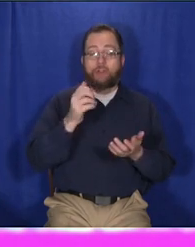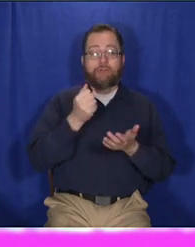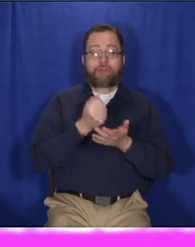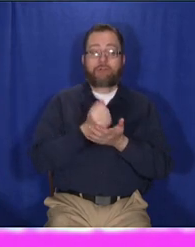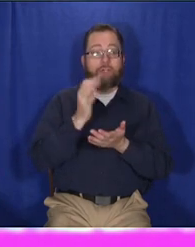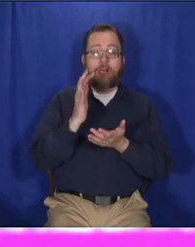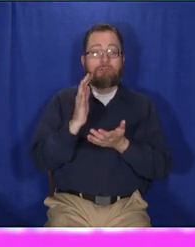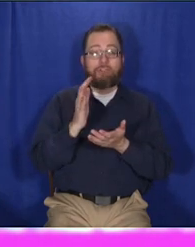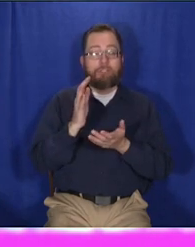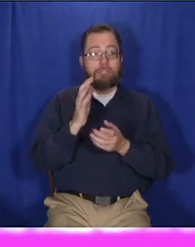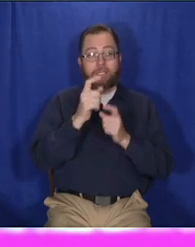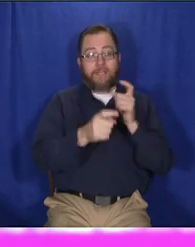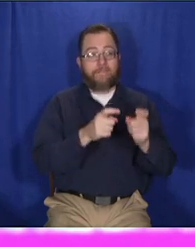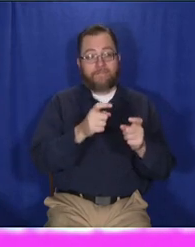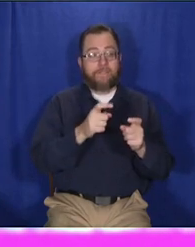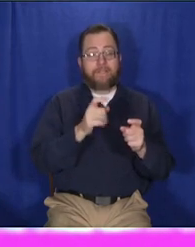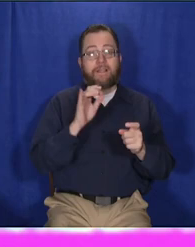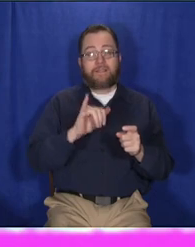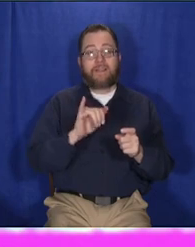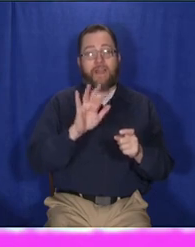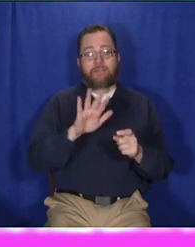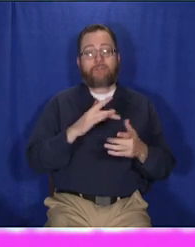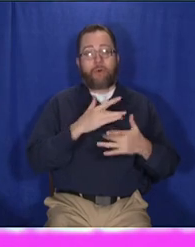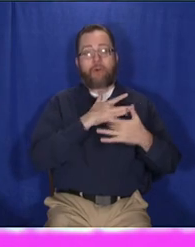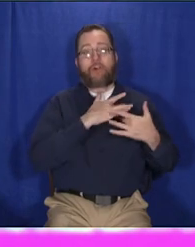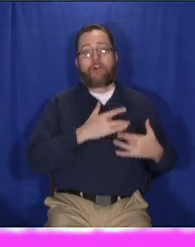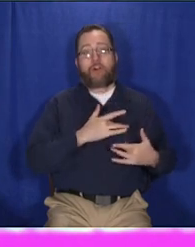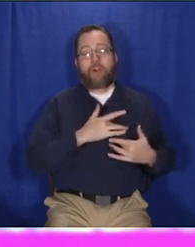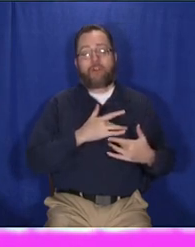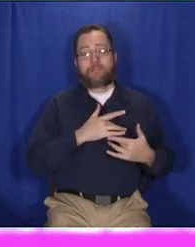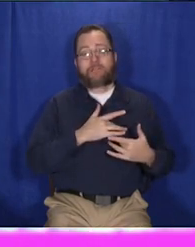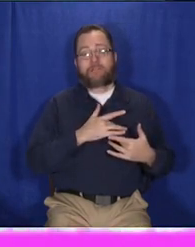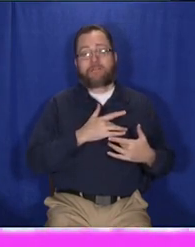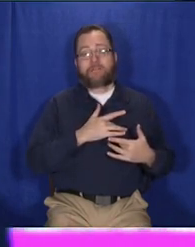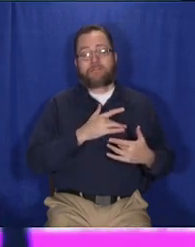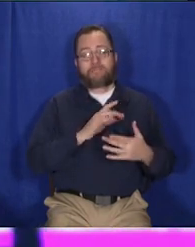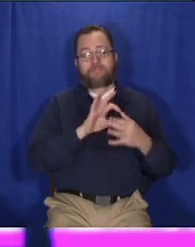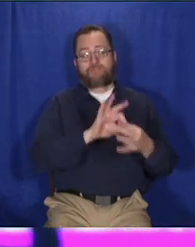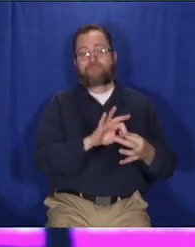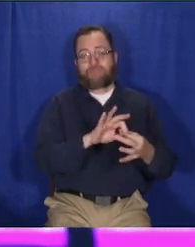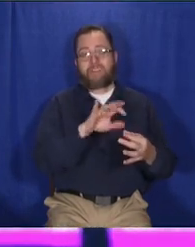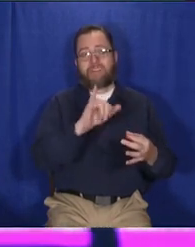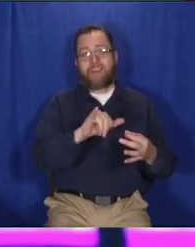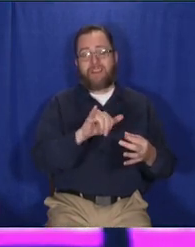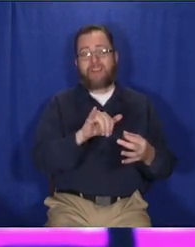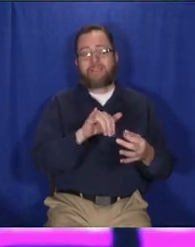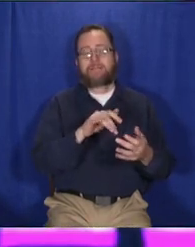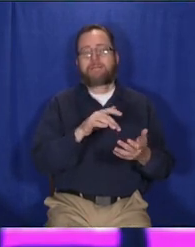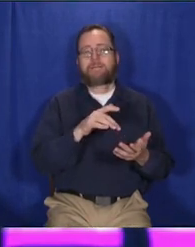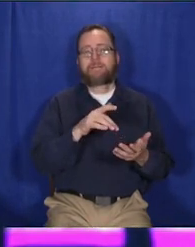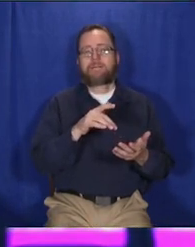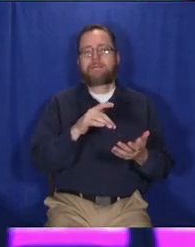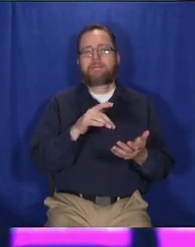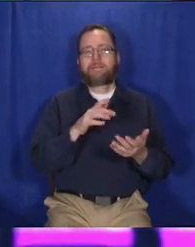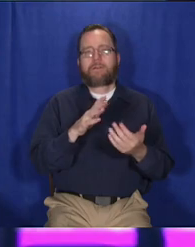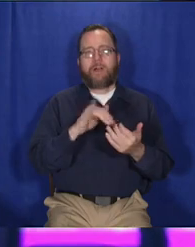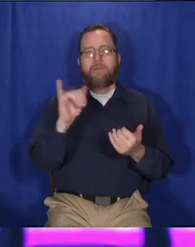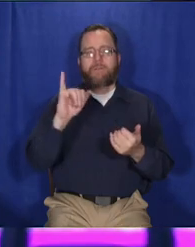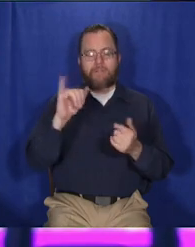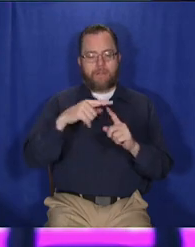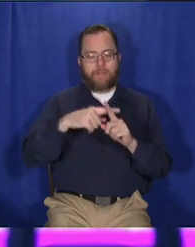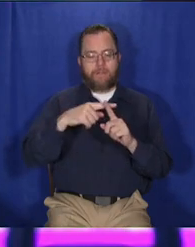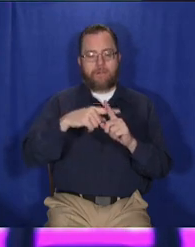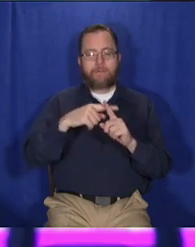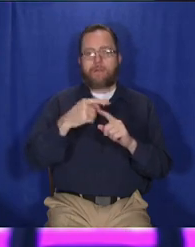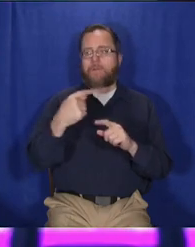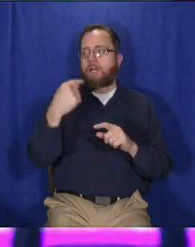also." You see, money is a thermometer, right? That gives you an indication